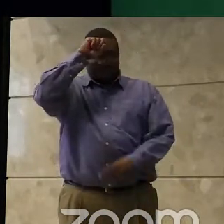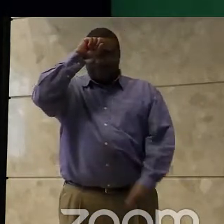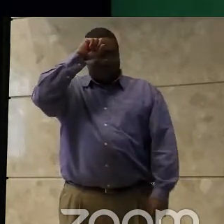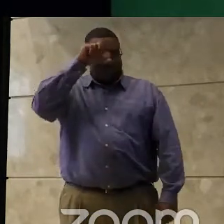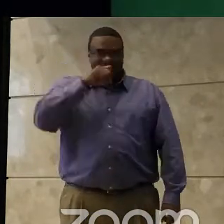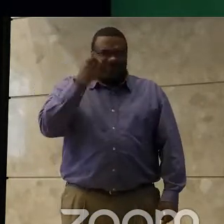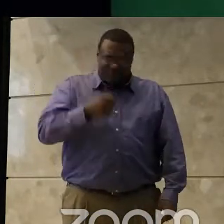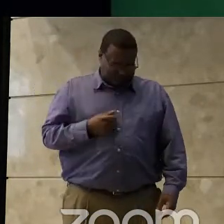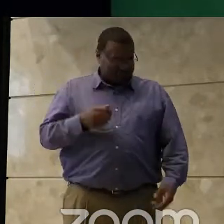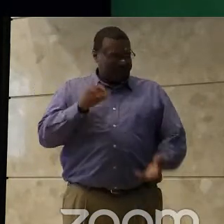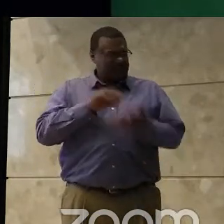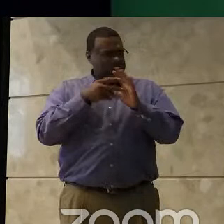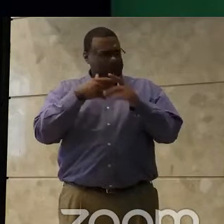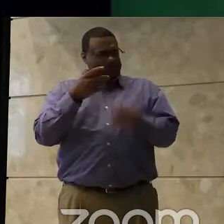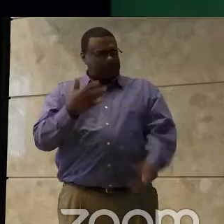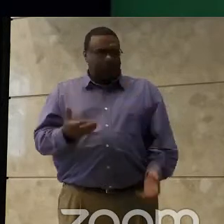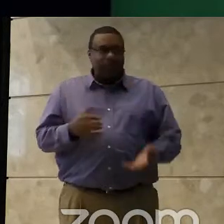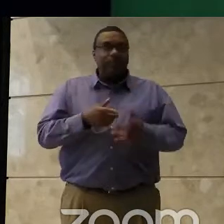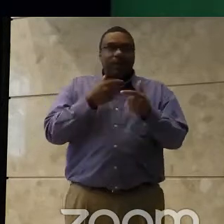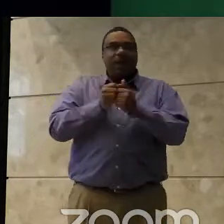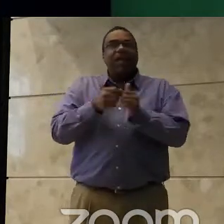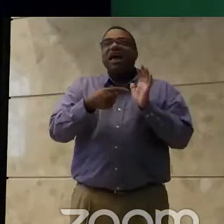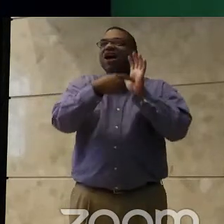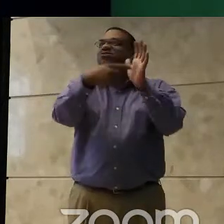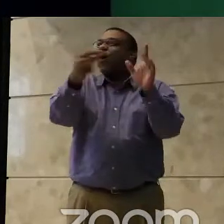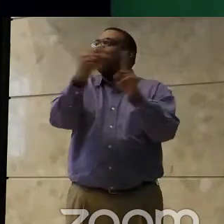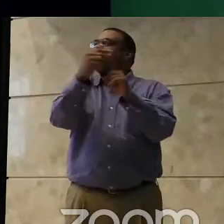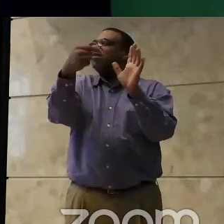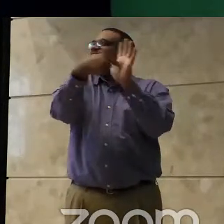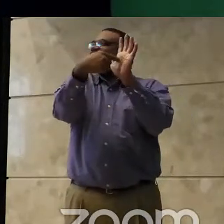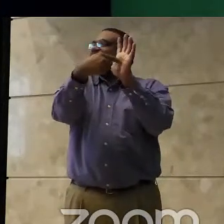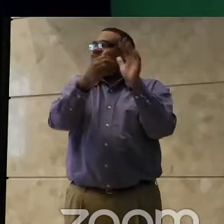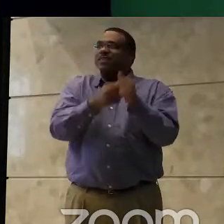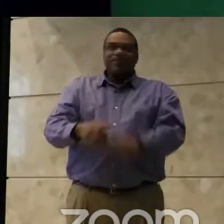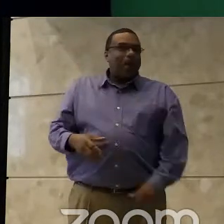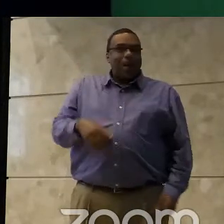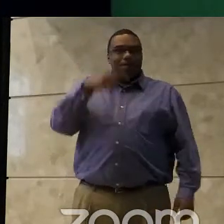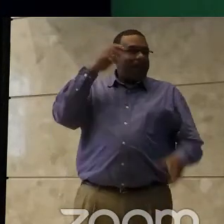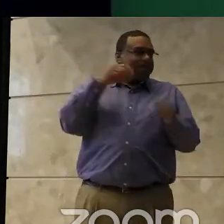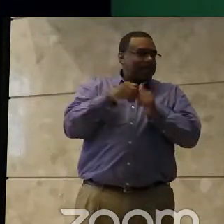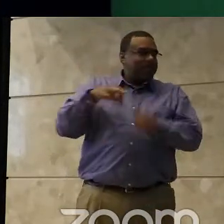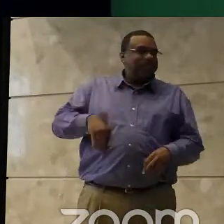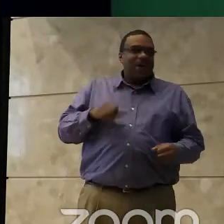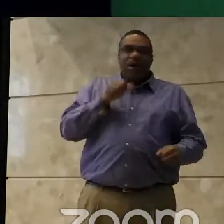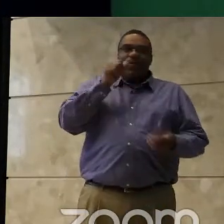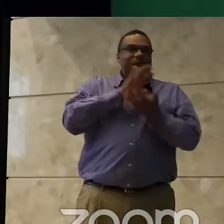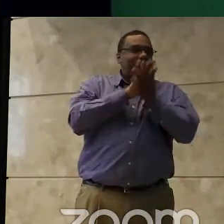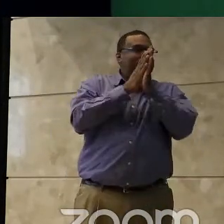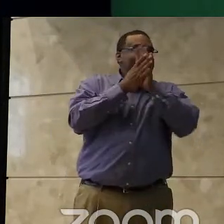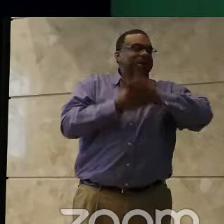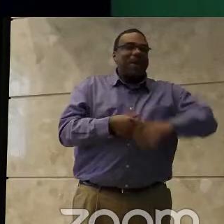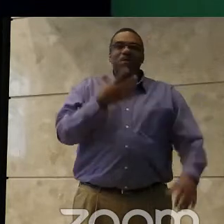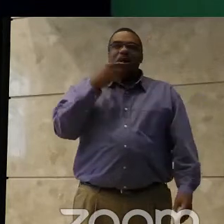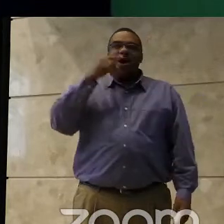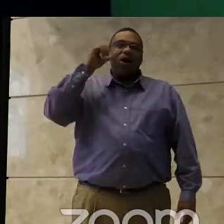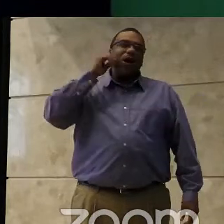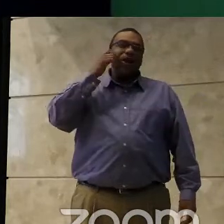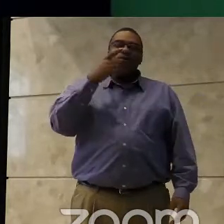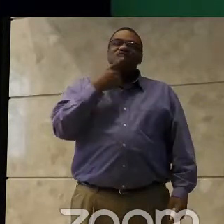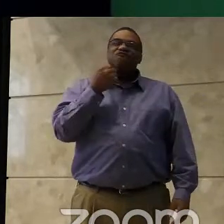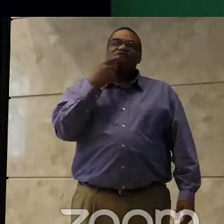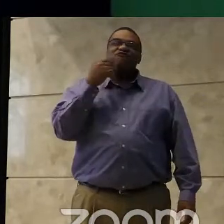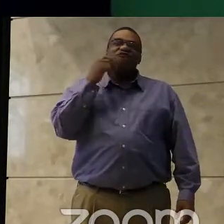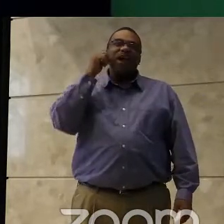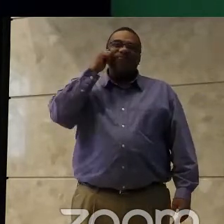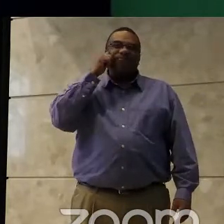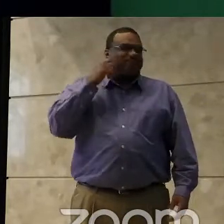He said, what? Huh? And I pointed a word. And the advantage Black people have, we don't turn red. He turned so red so fast. I had him.